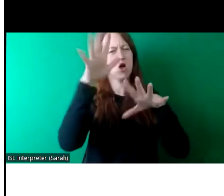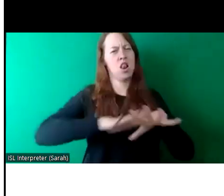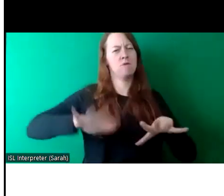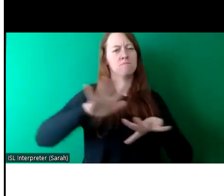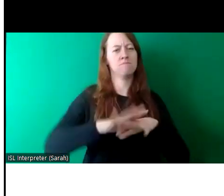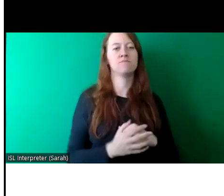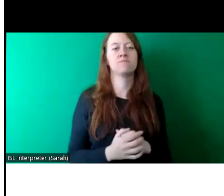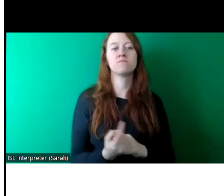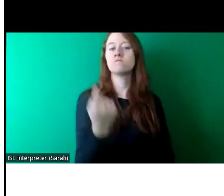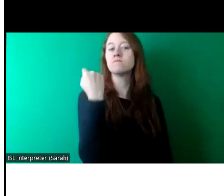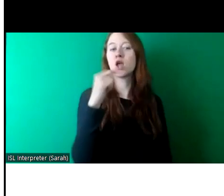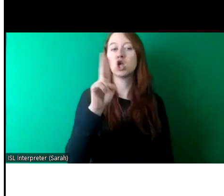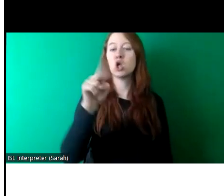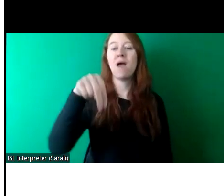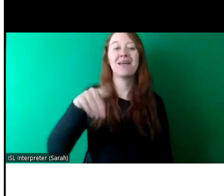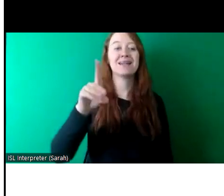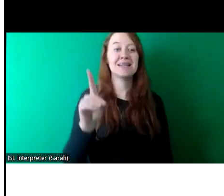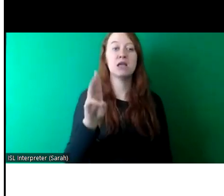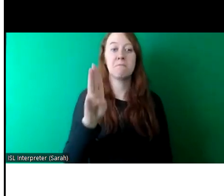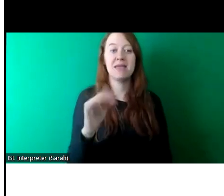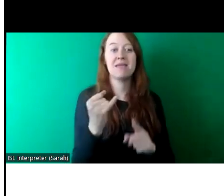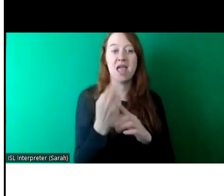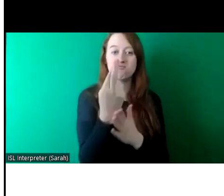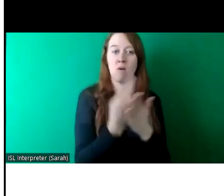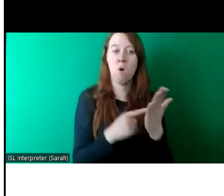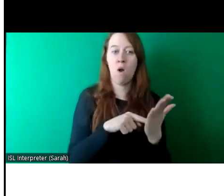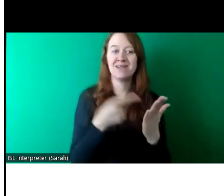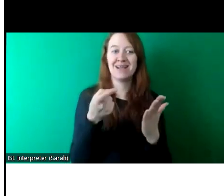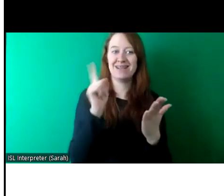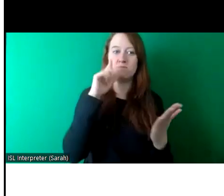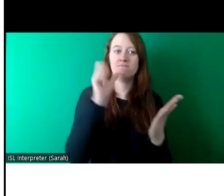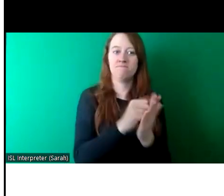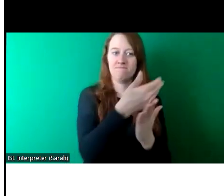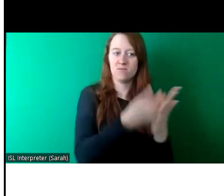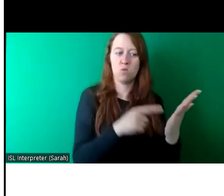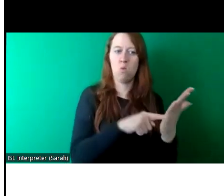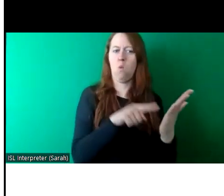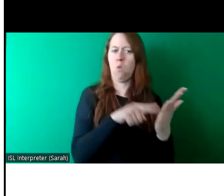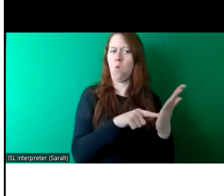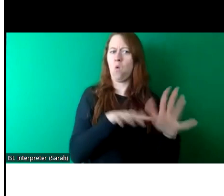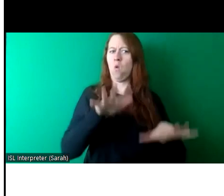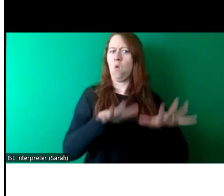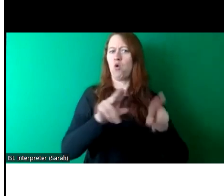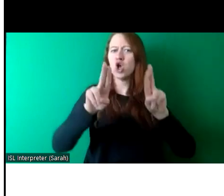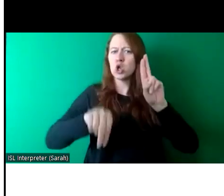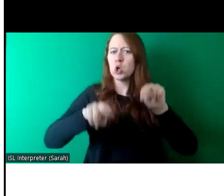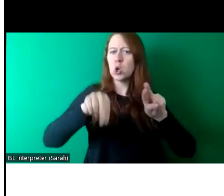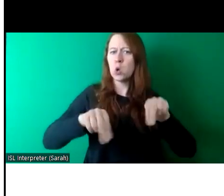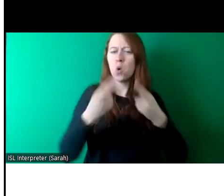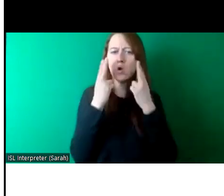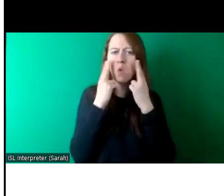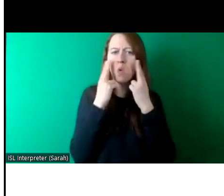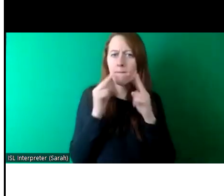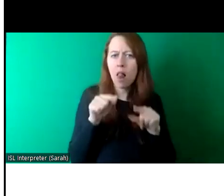2022 report kind of captured some of that zeitgeist when they talked about kind of the development of the new normal being insecurity, which they said